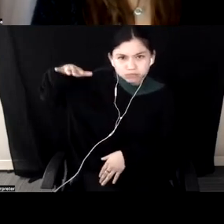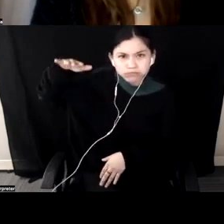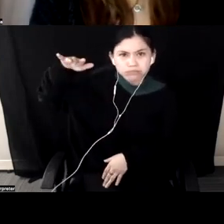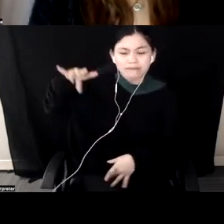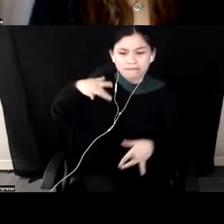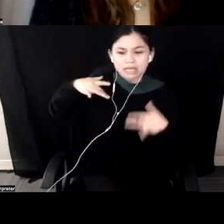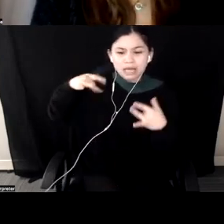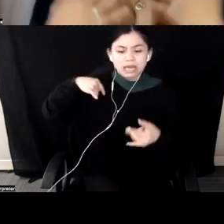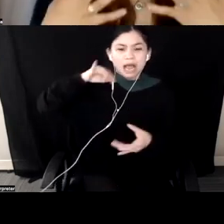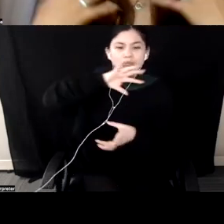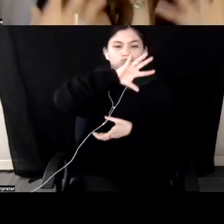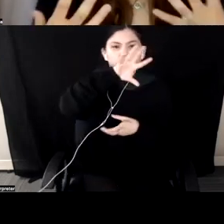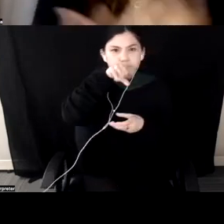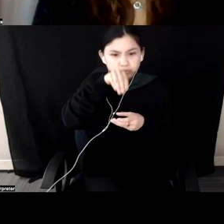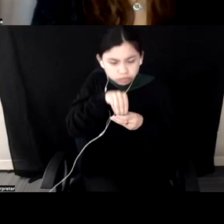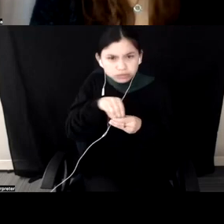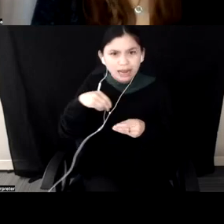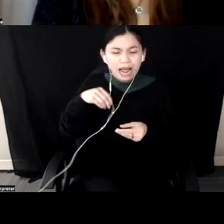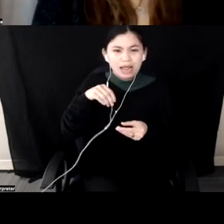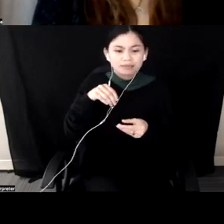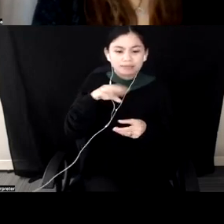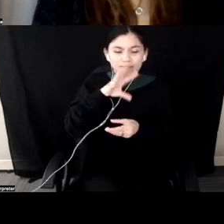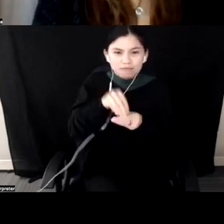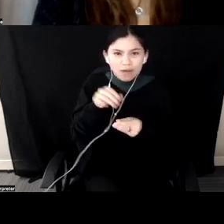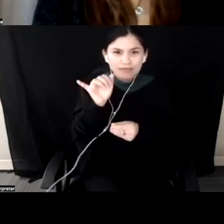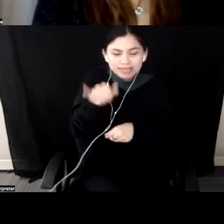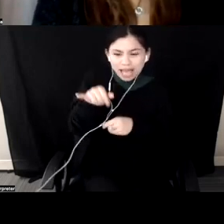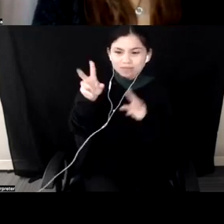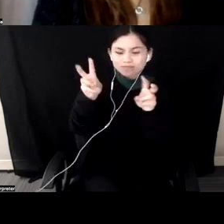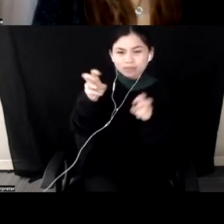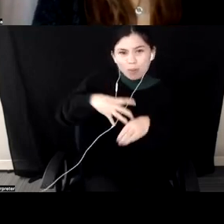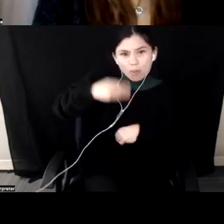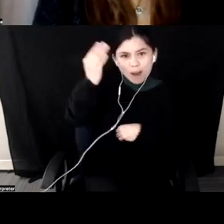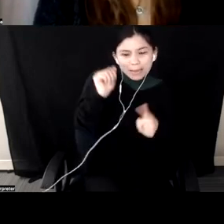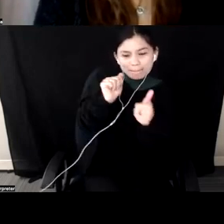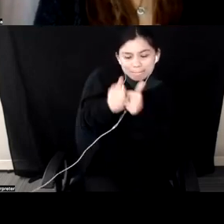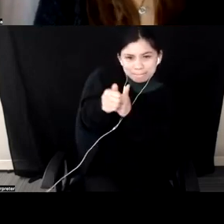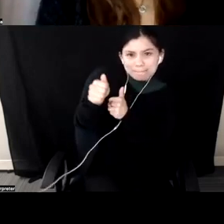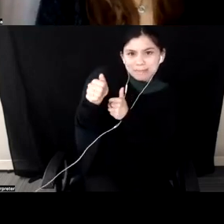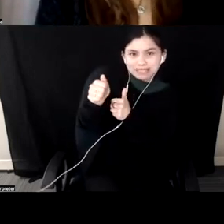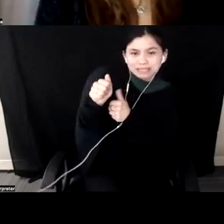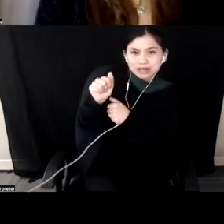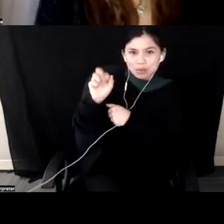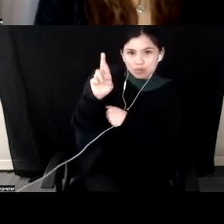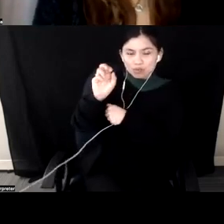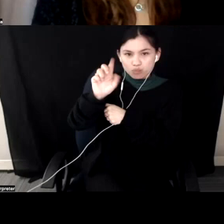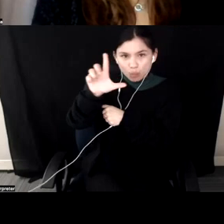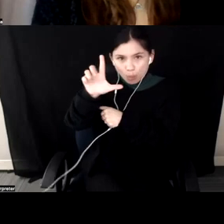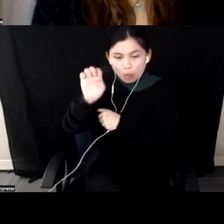that white passing role because it was easier. I did not feel Latina